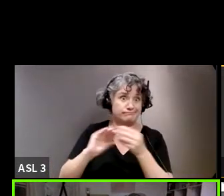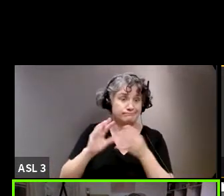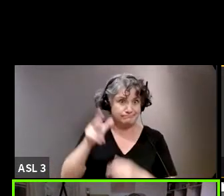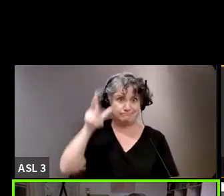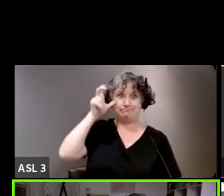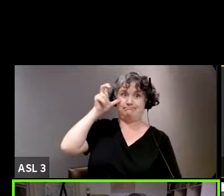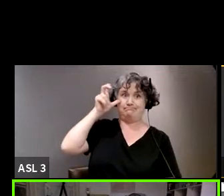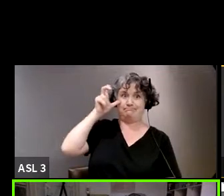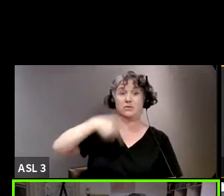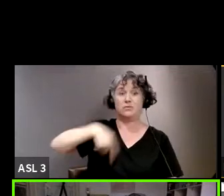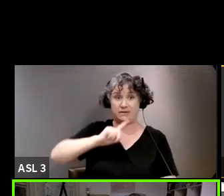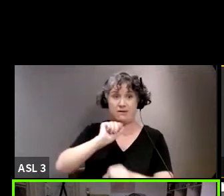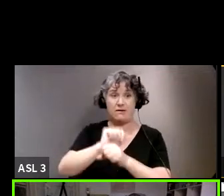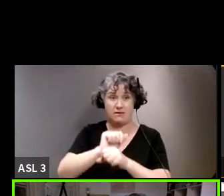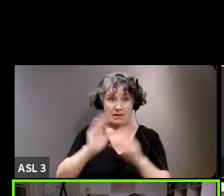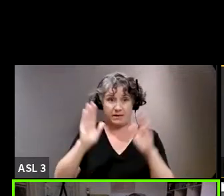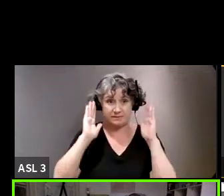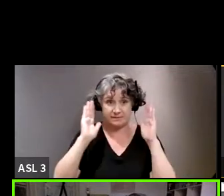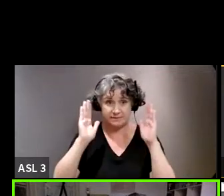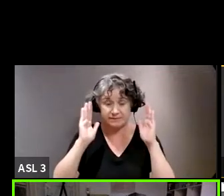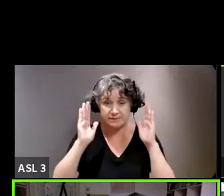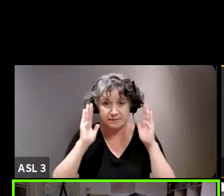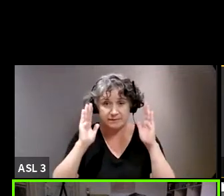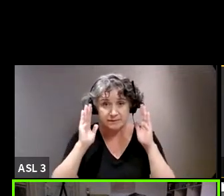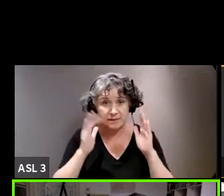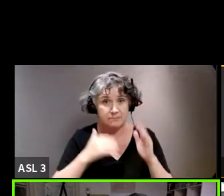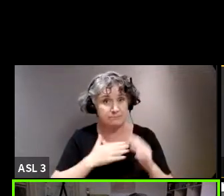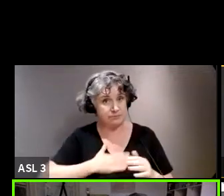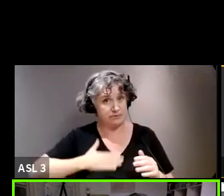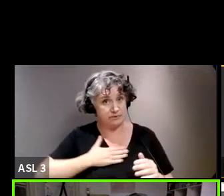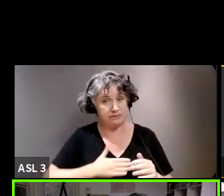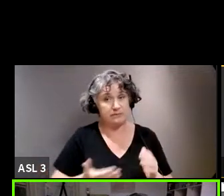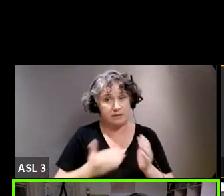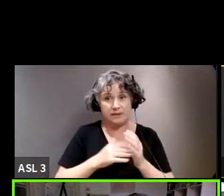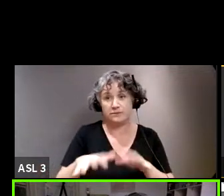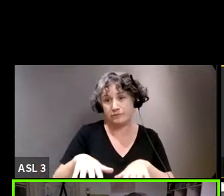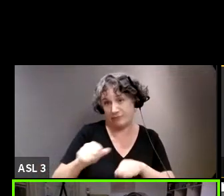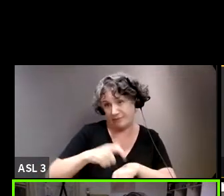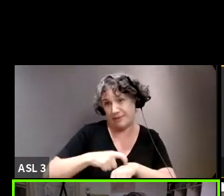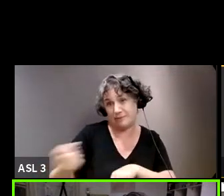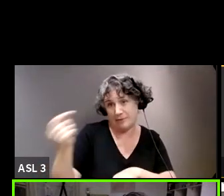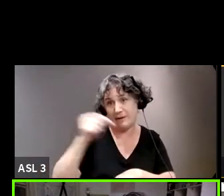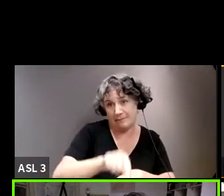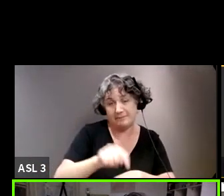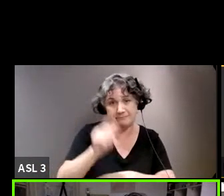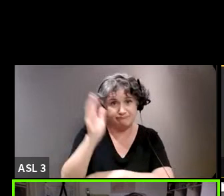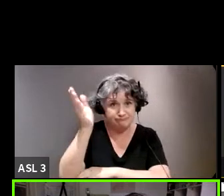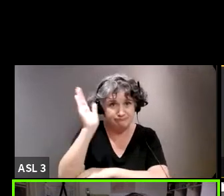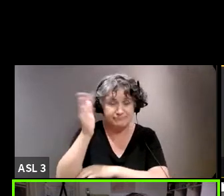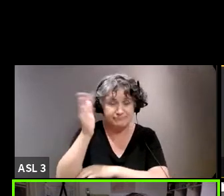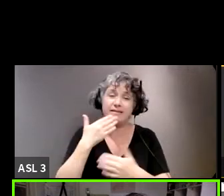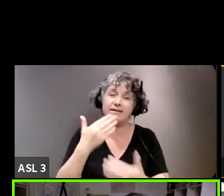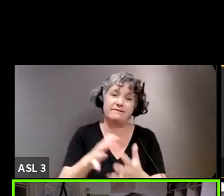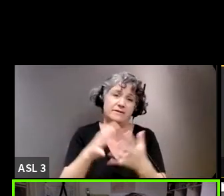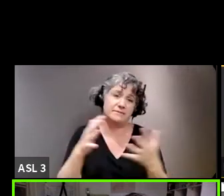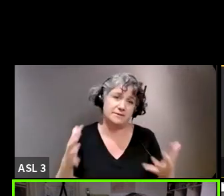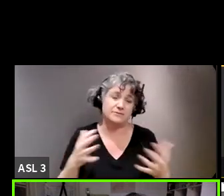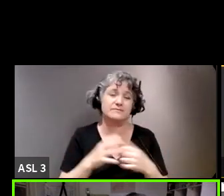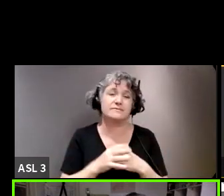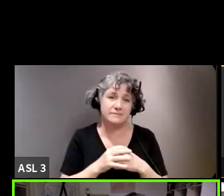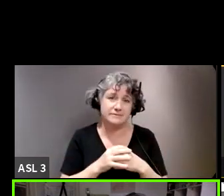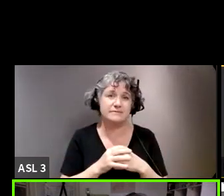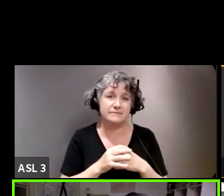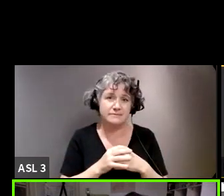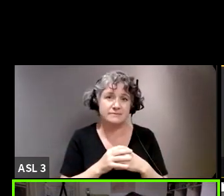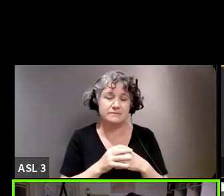we are listening and uh i do appreciate that you've once again taken the time to come and speak to us so thank you very much and